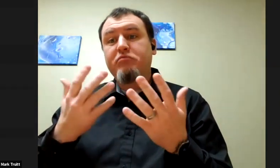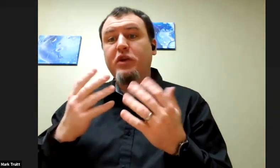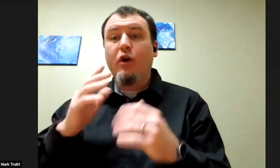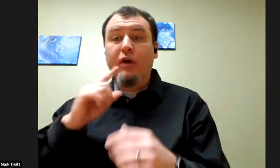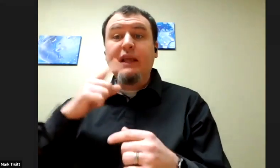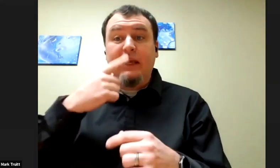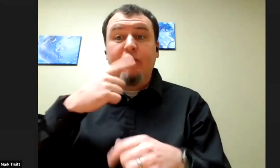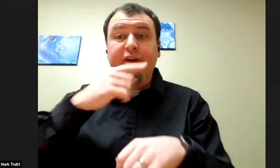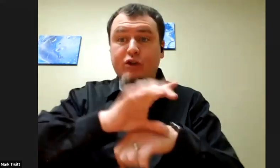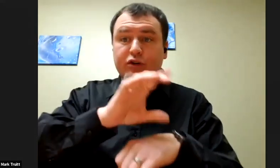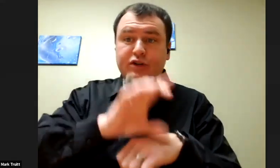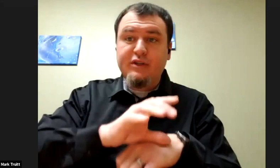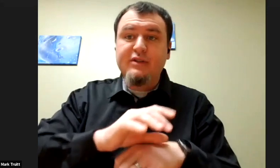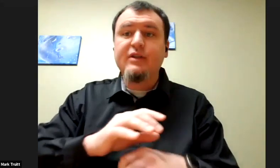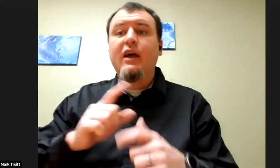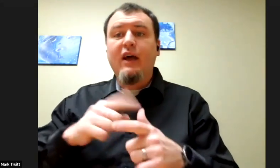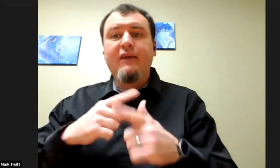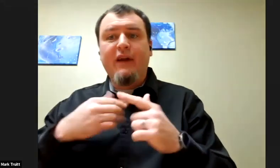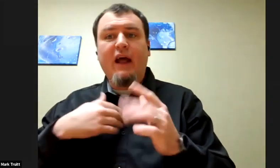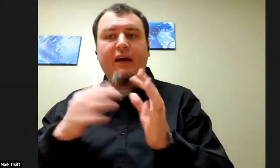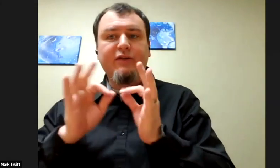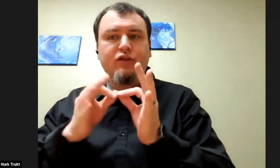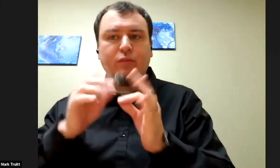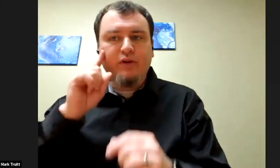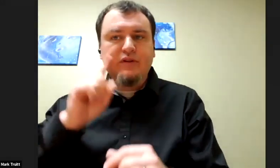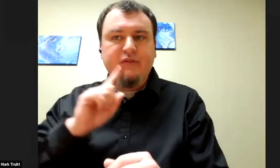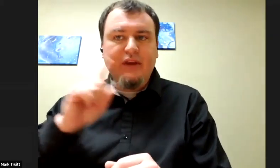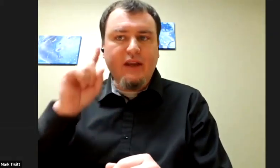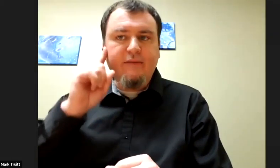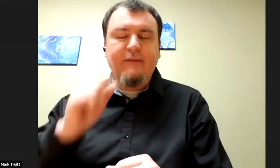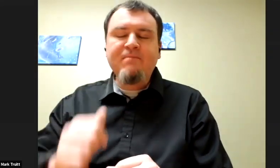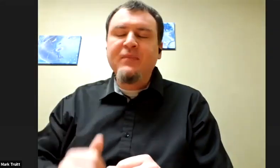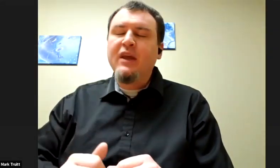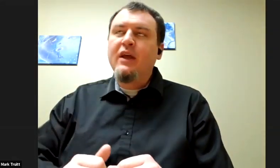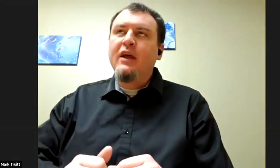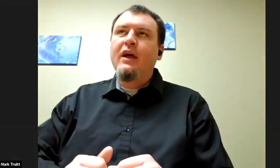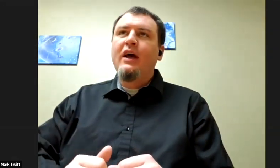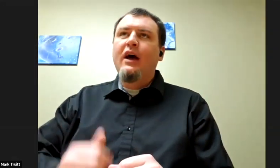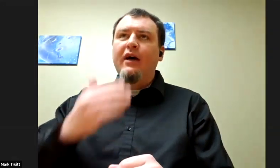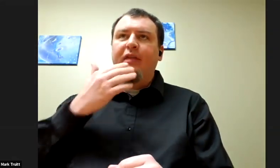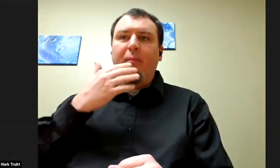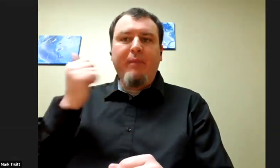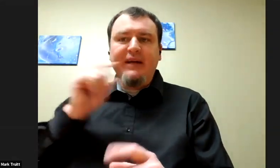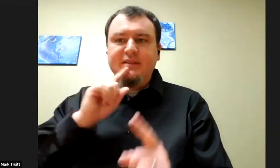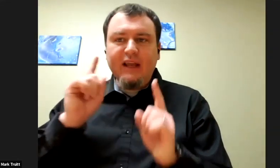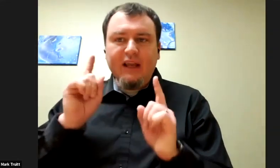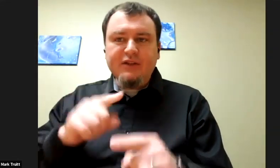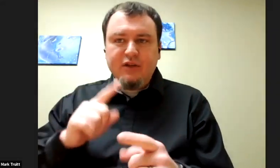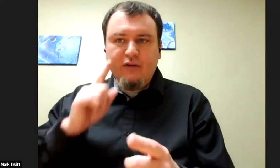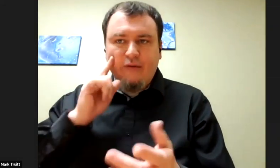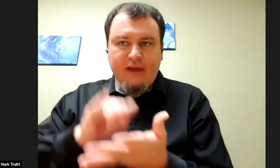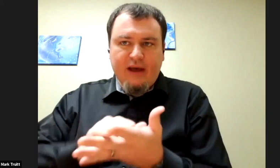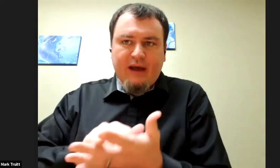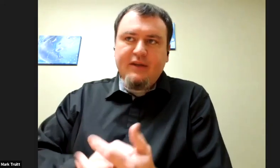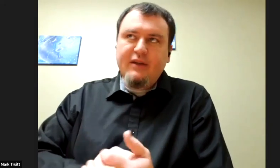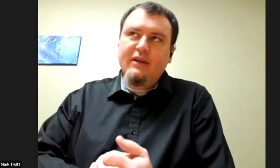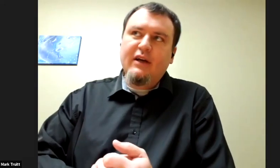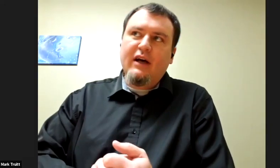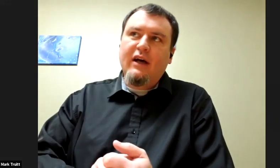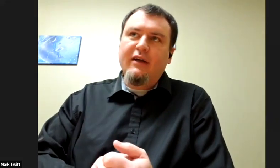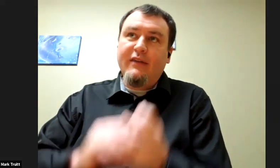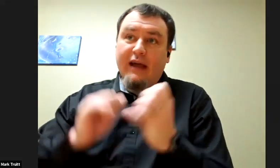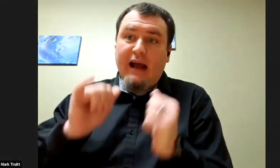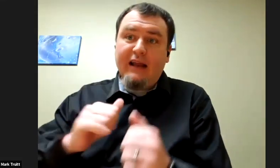only have, you know, hearing churches and then have interpreters for the deaf? The best answer for that